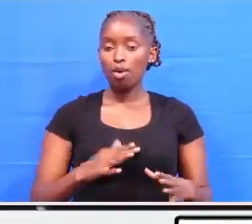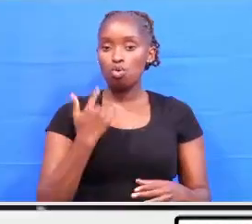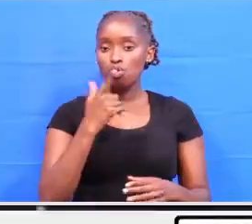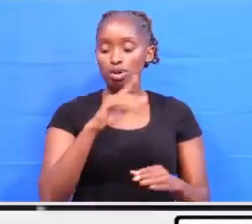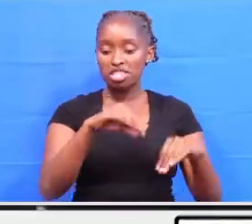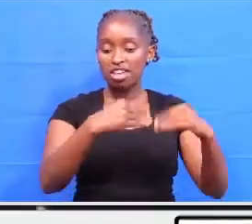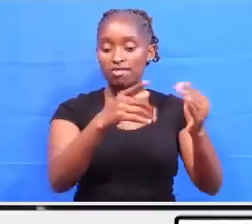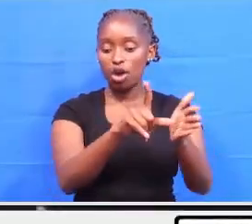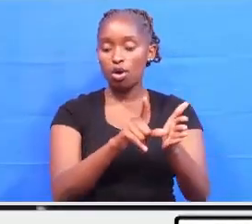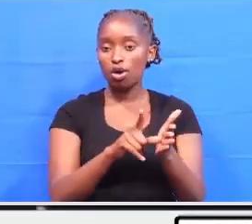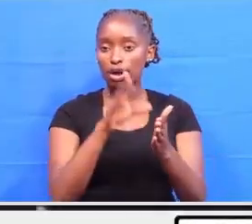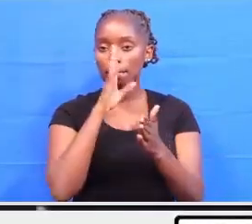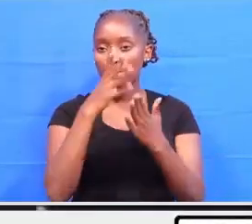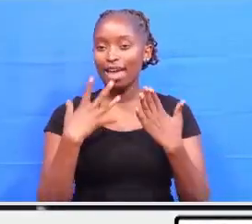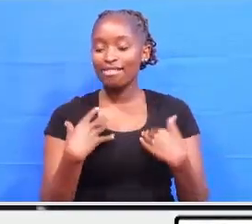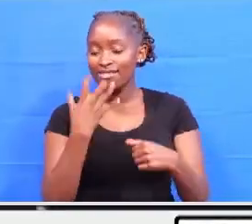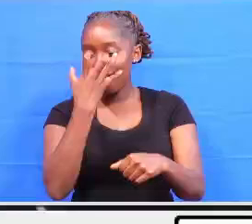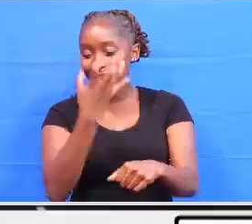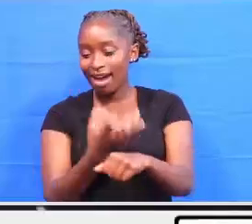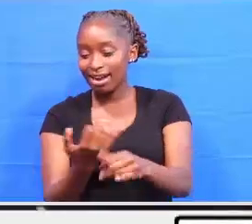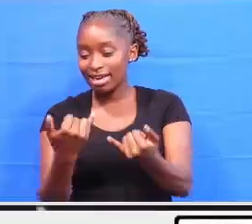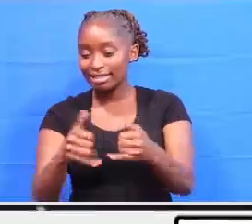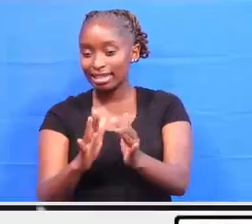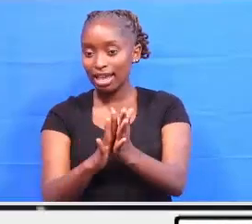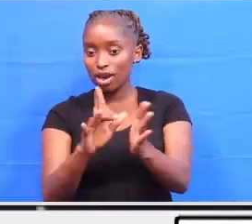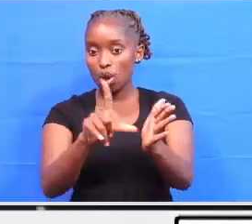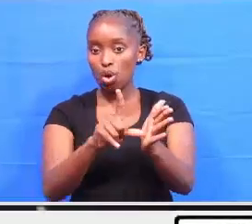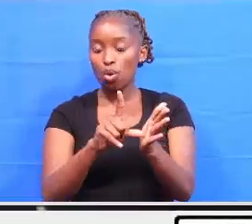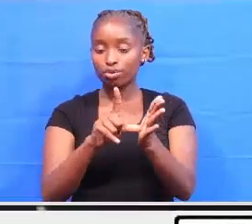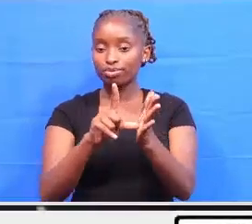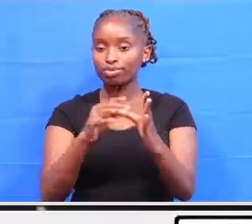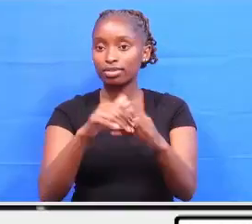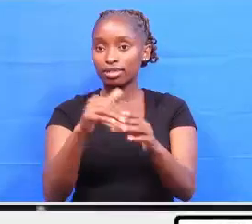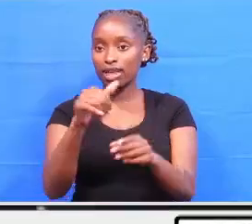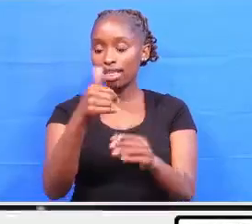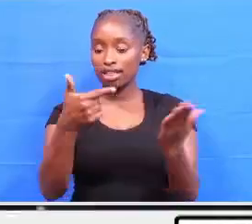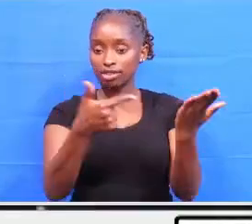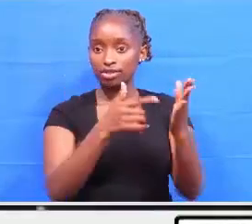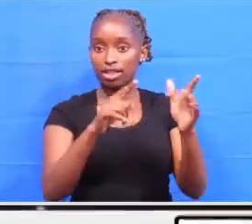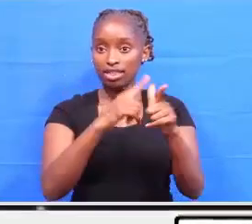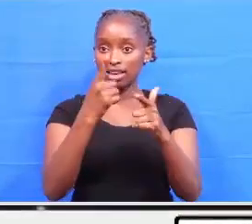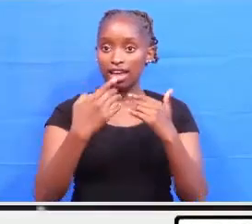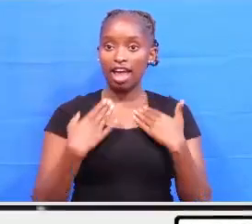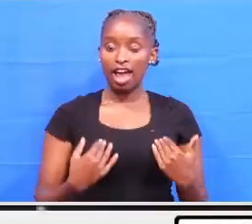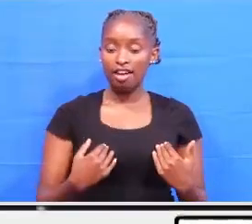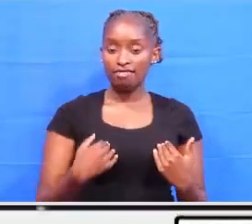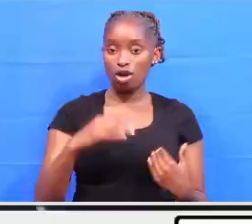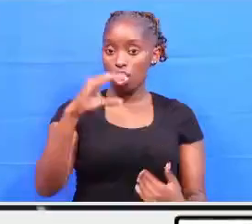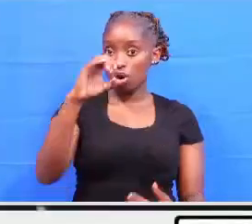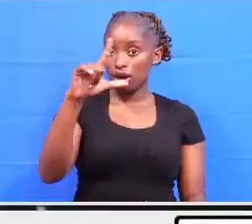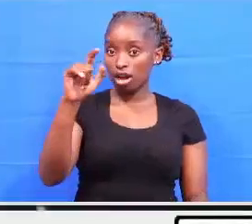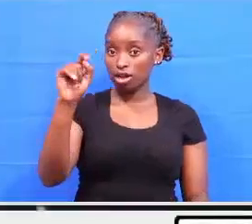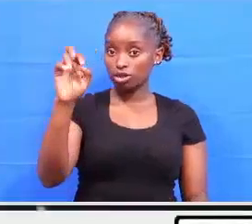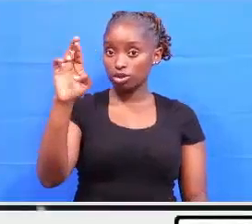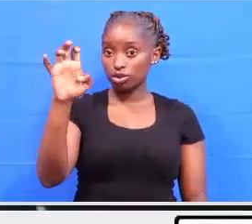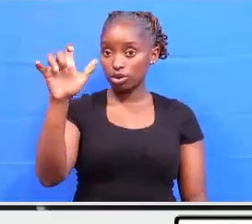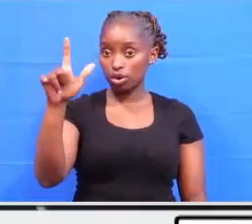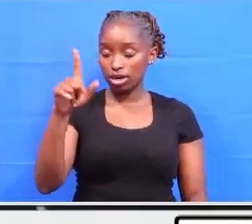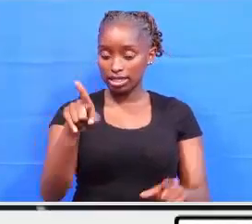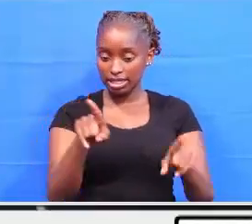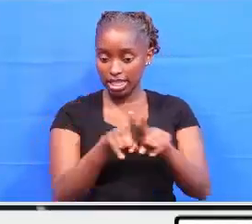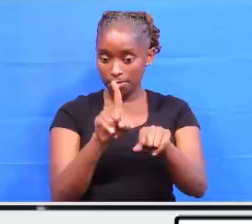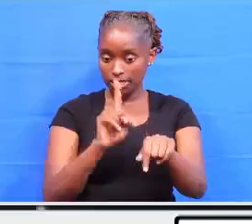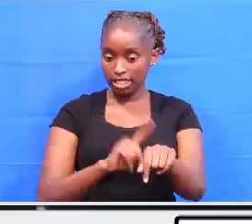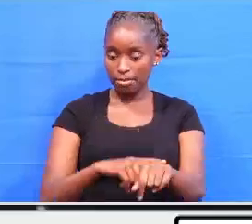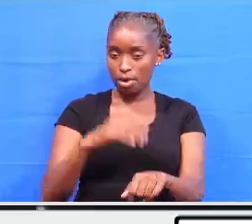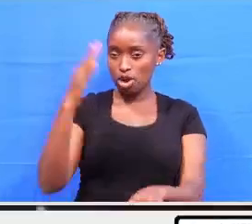business, considering it's very hard to lend on the digital space and have collateral at the same time. Now, as you know, or as you